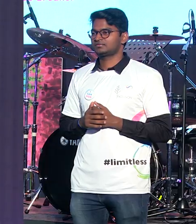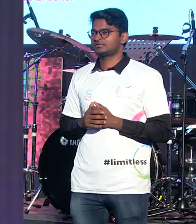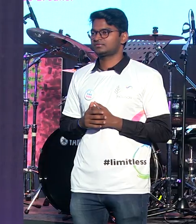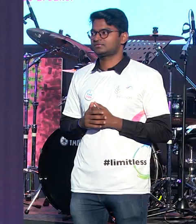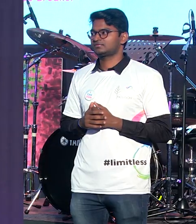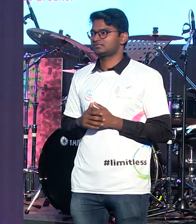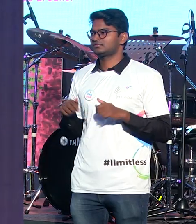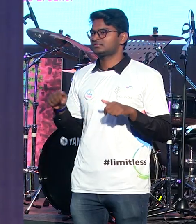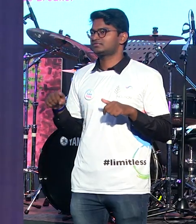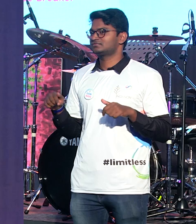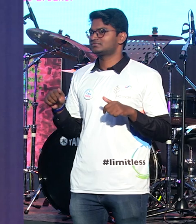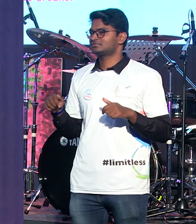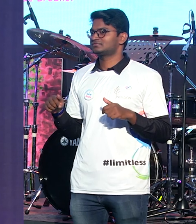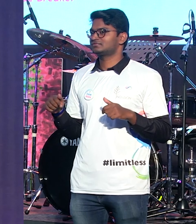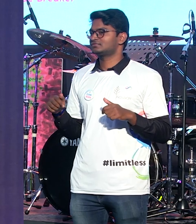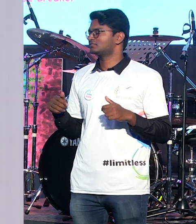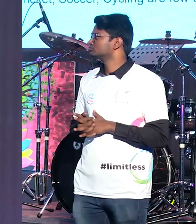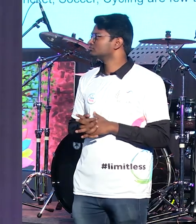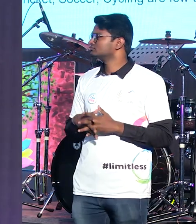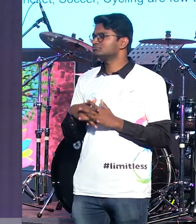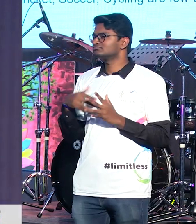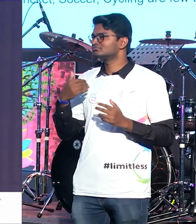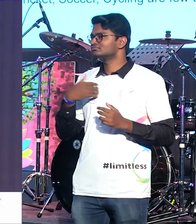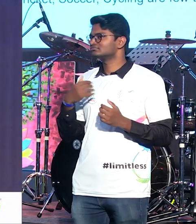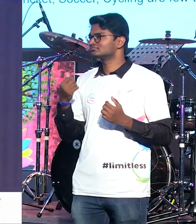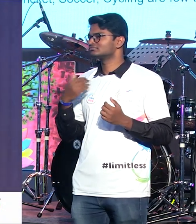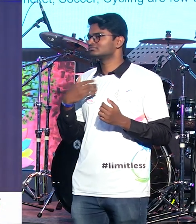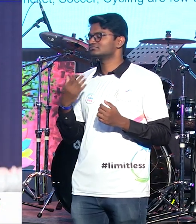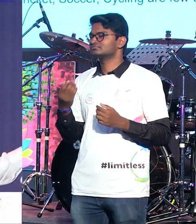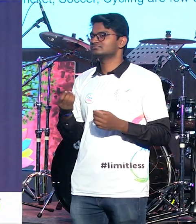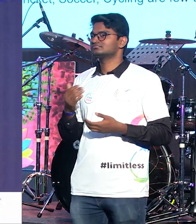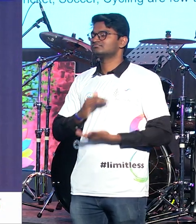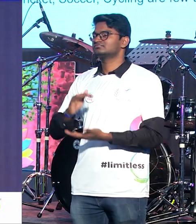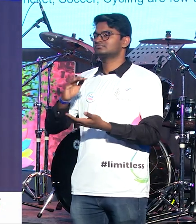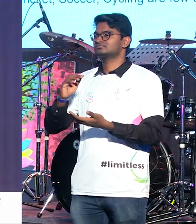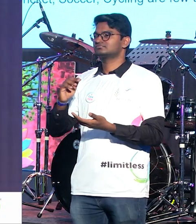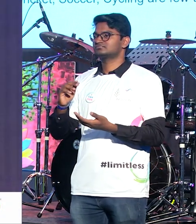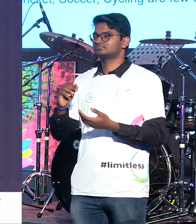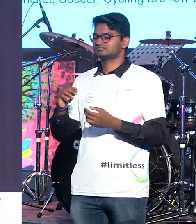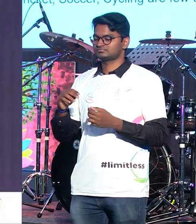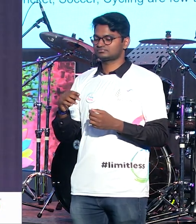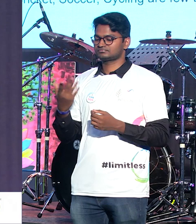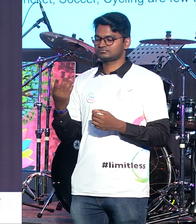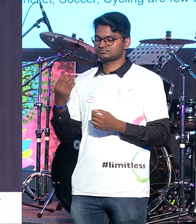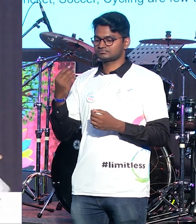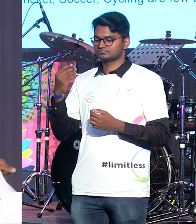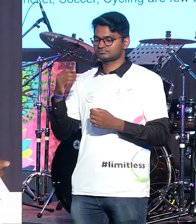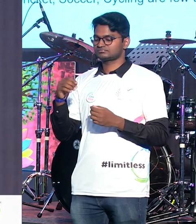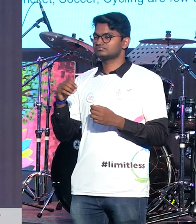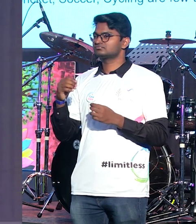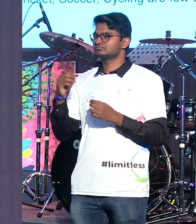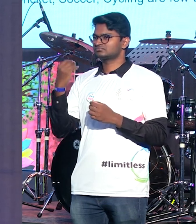I think this is my movement. I was born pretty normal. I